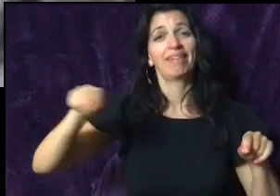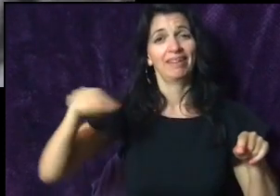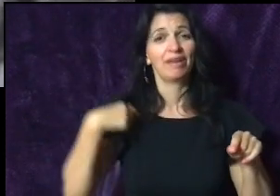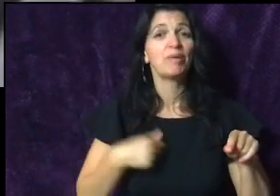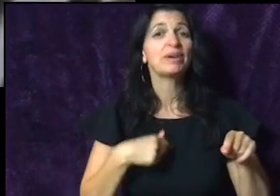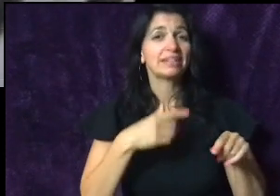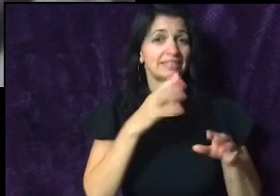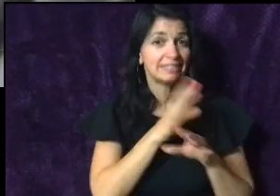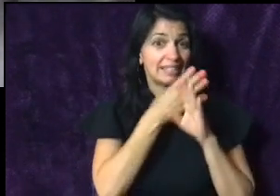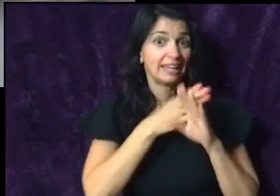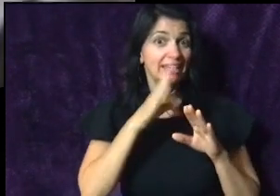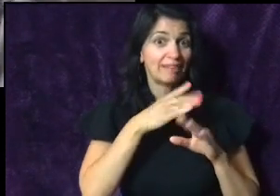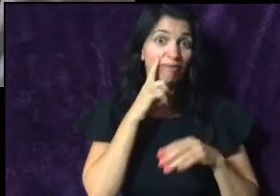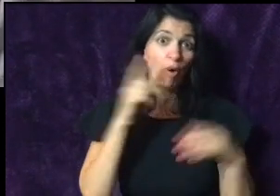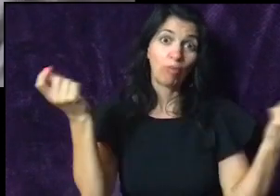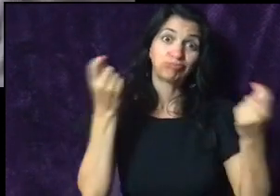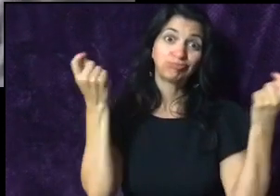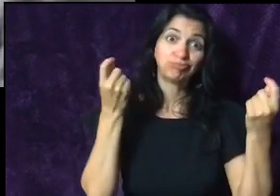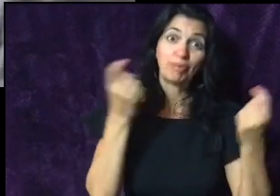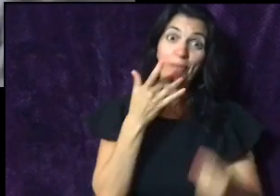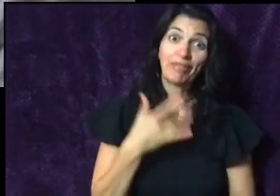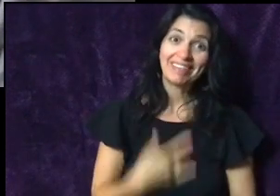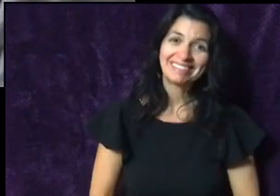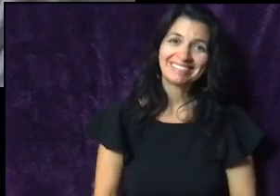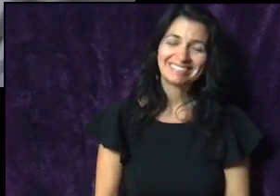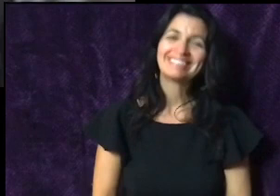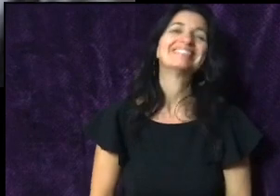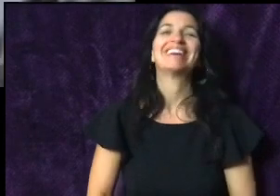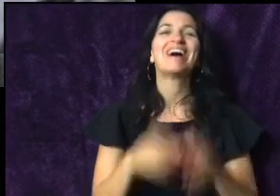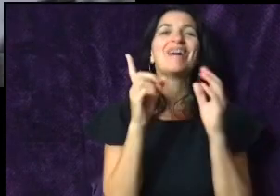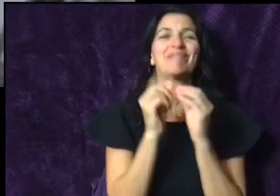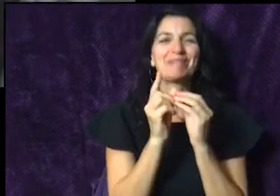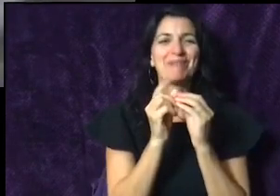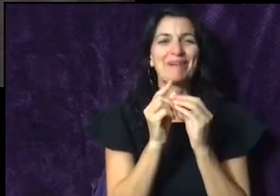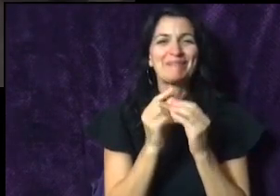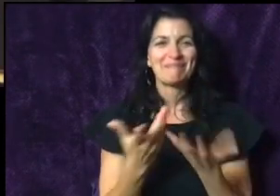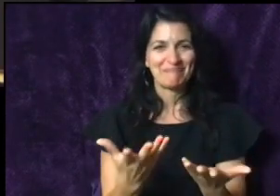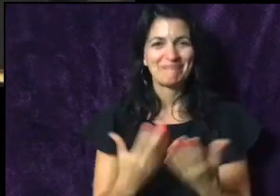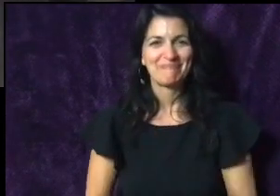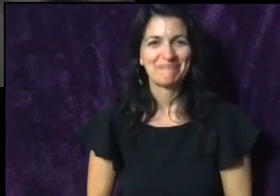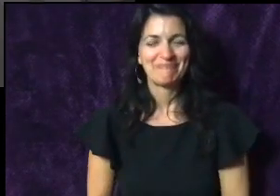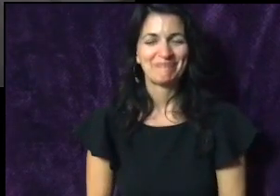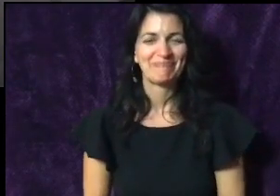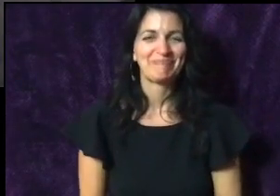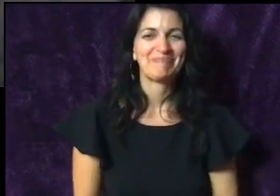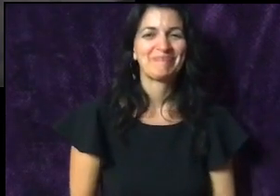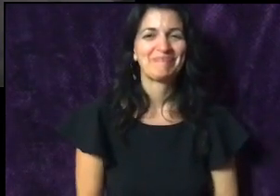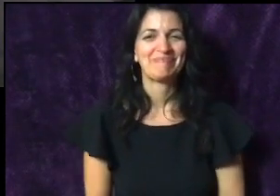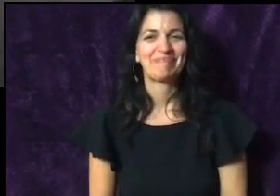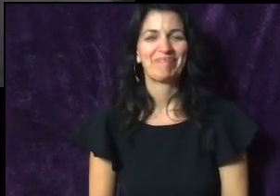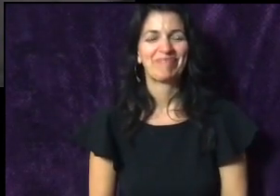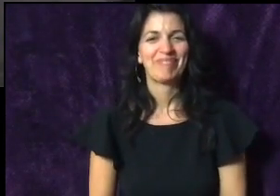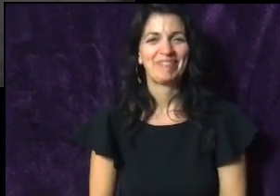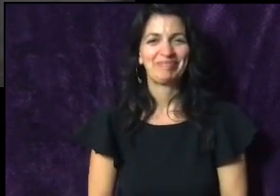sing for people's birthdays. All right, let's do one more. How about this one?